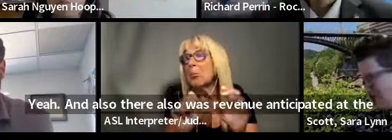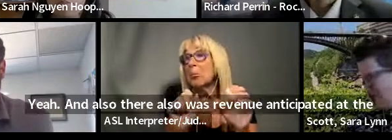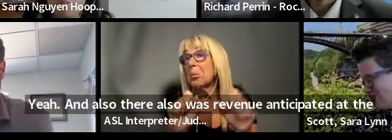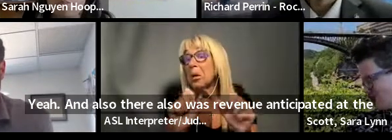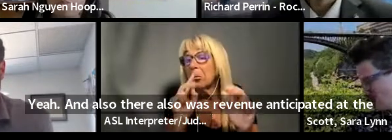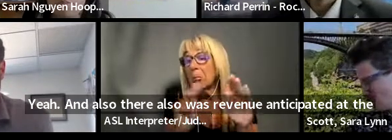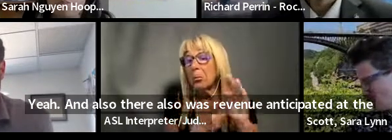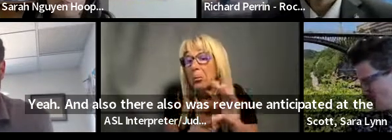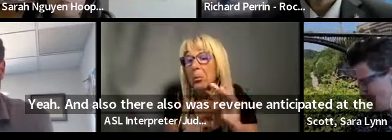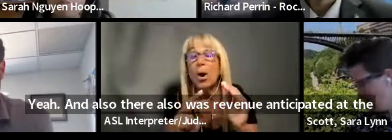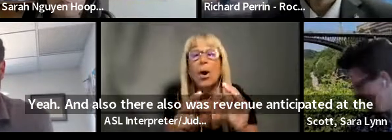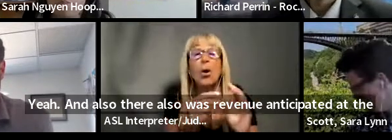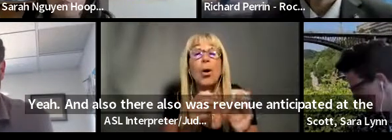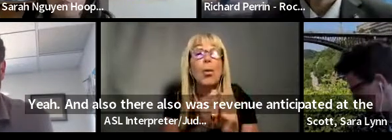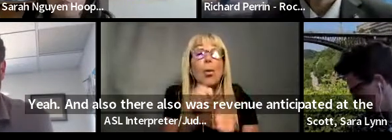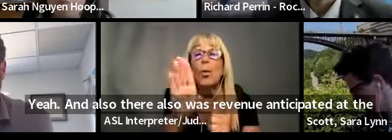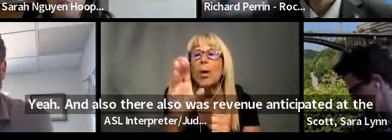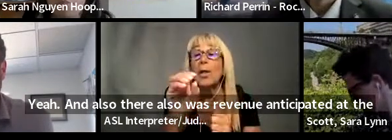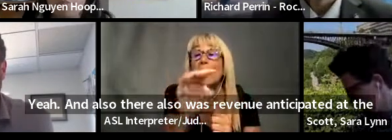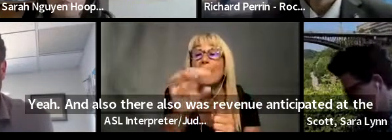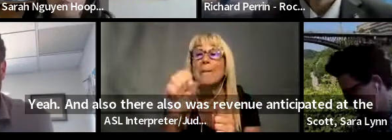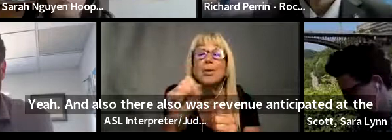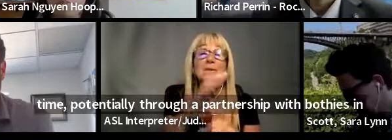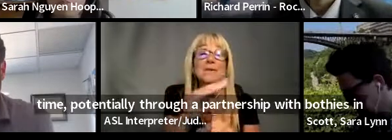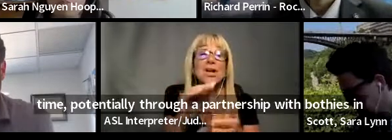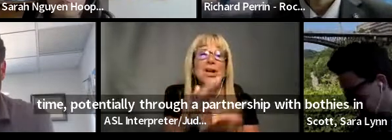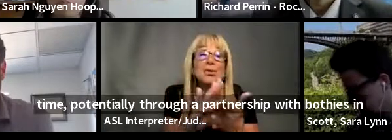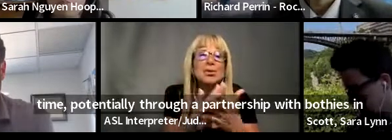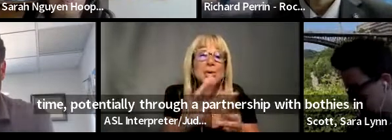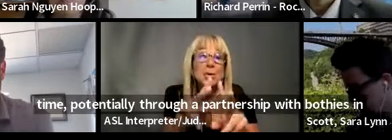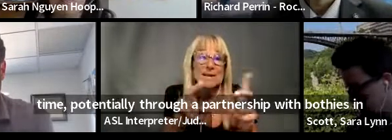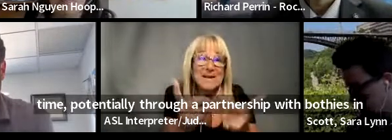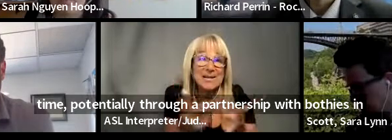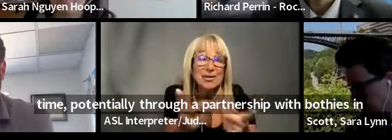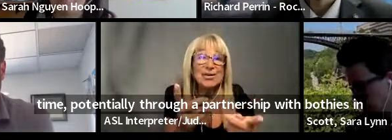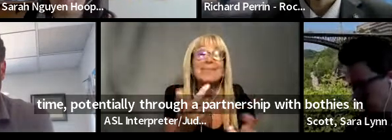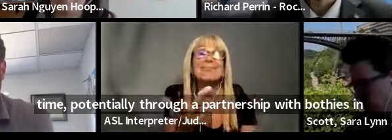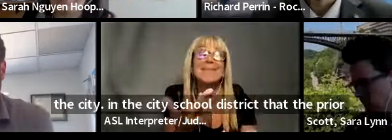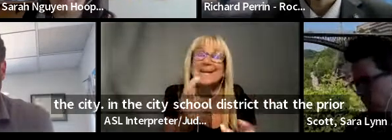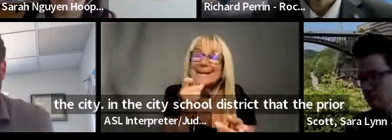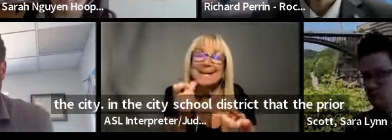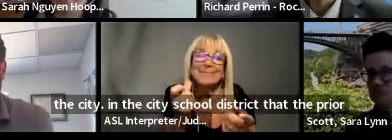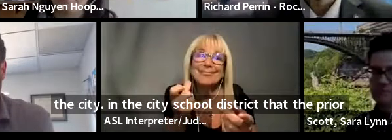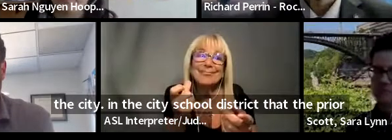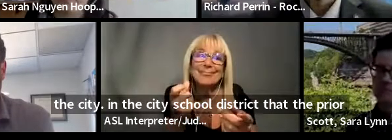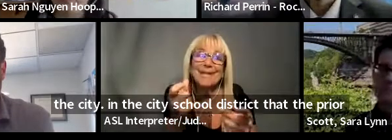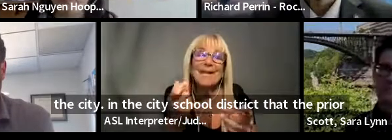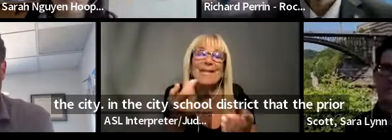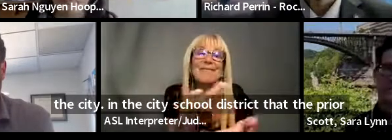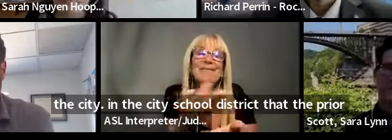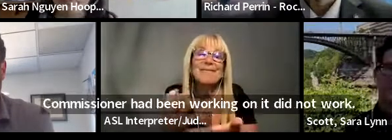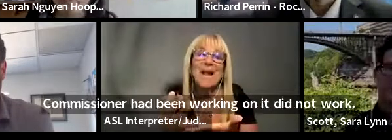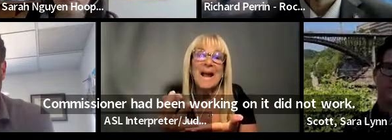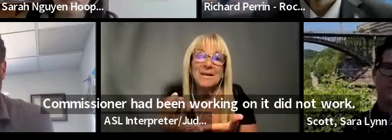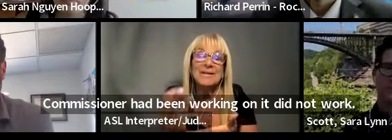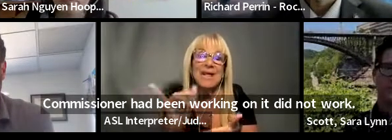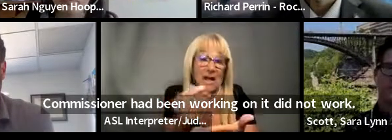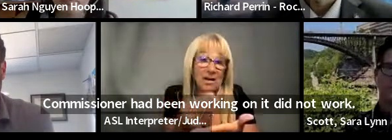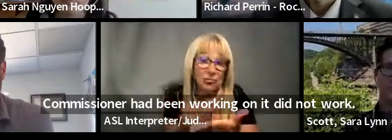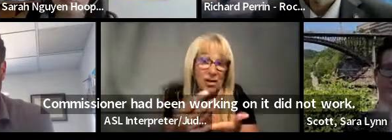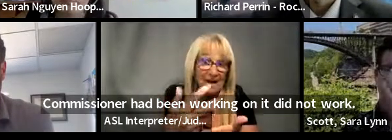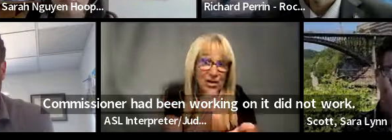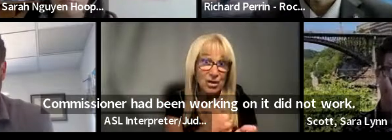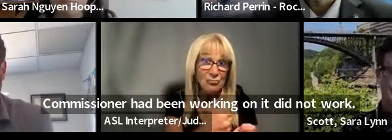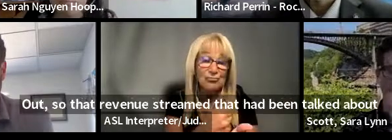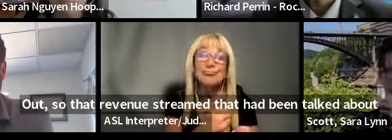partnership with BOCES and the city school district that the prior commissioner had been working on, that did not work out. So that revenue stream that had been talked about,